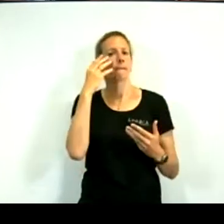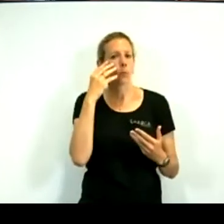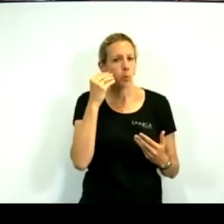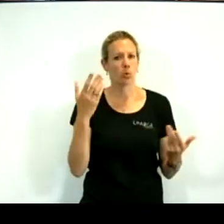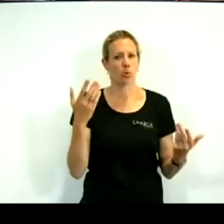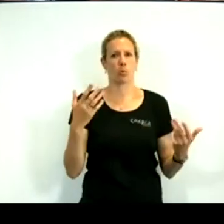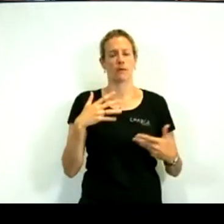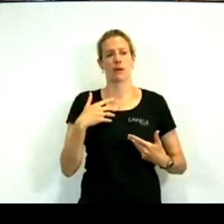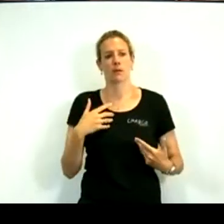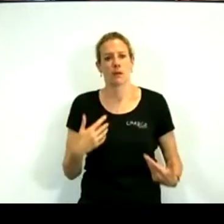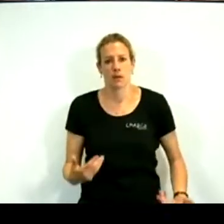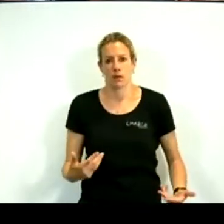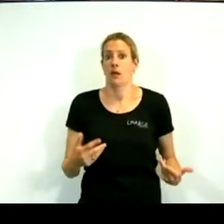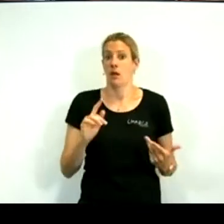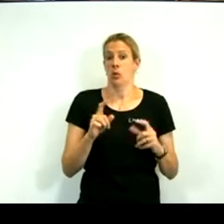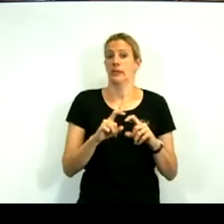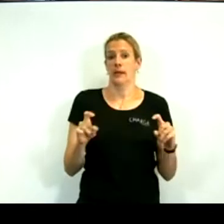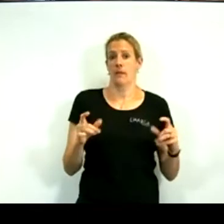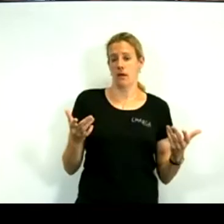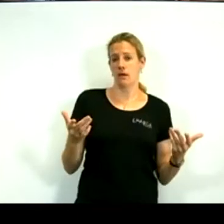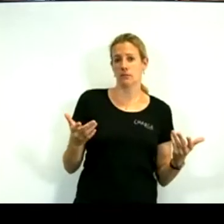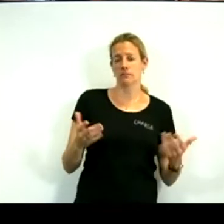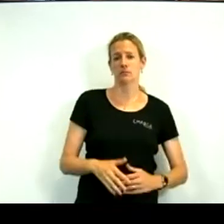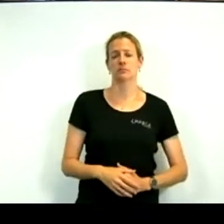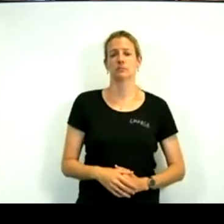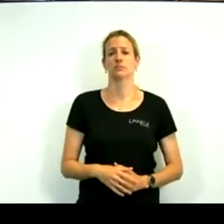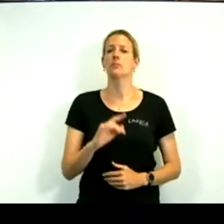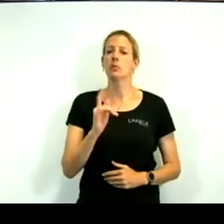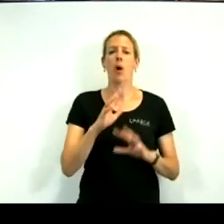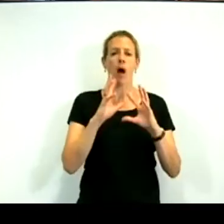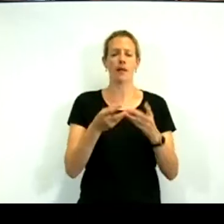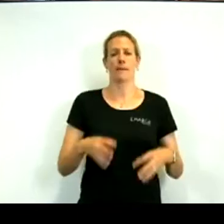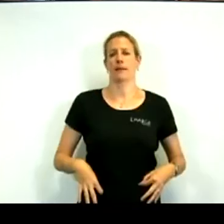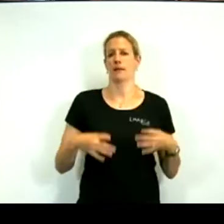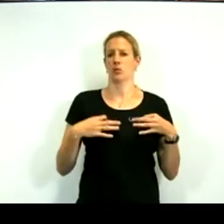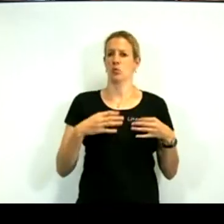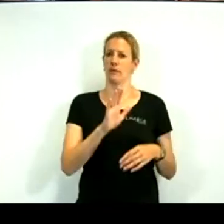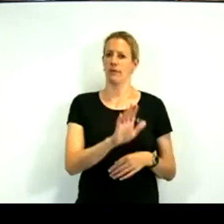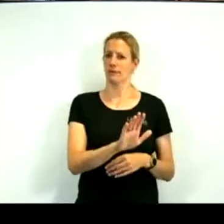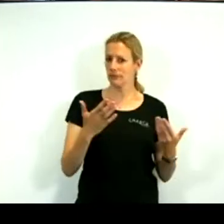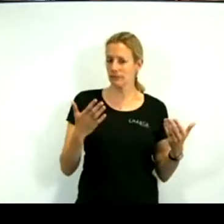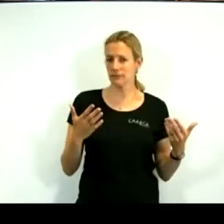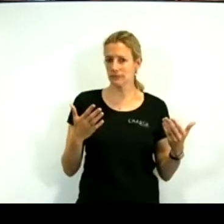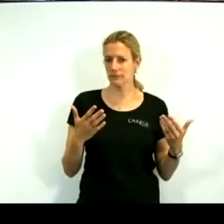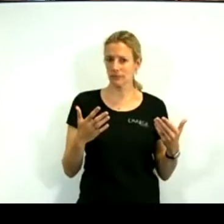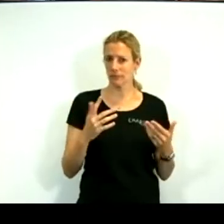think about the child's health and possible health problems, which can be very